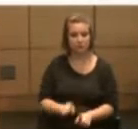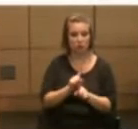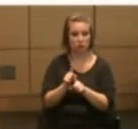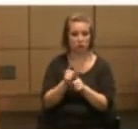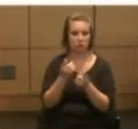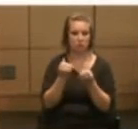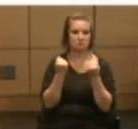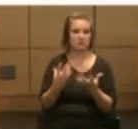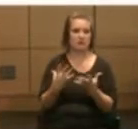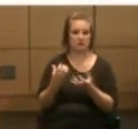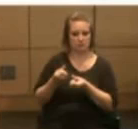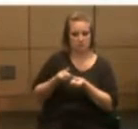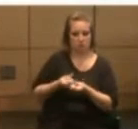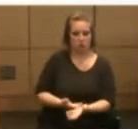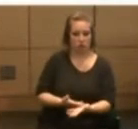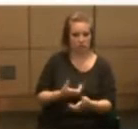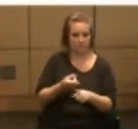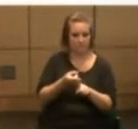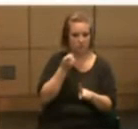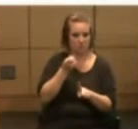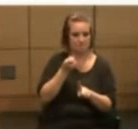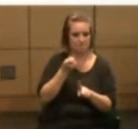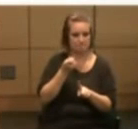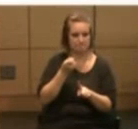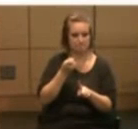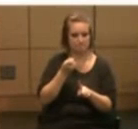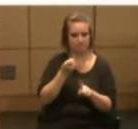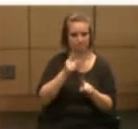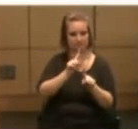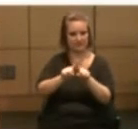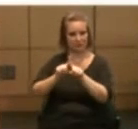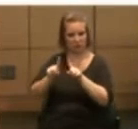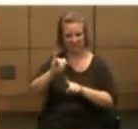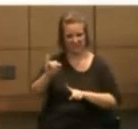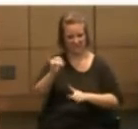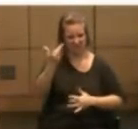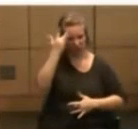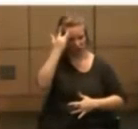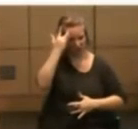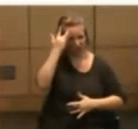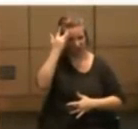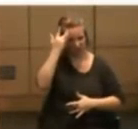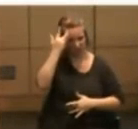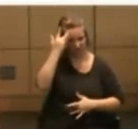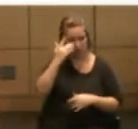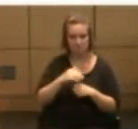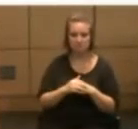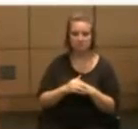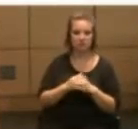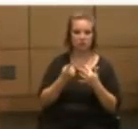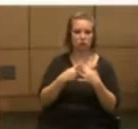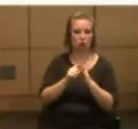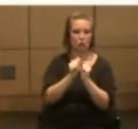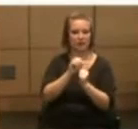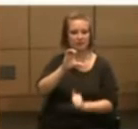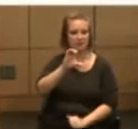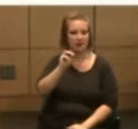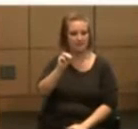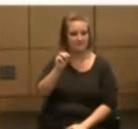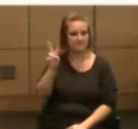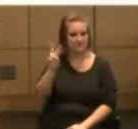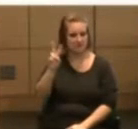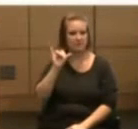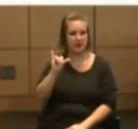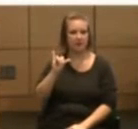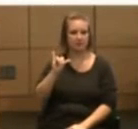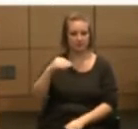etiologies, causes from different infections. And I start out with CMV. So CMV is